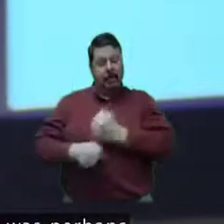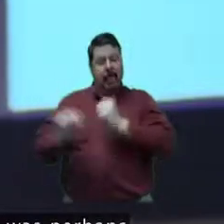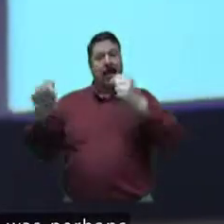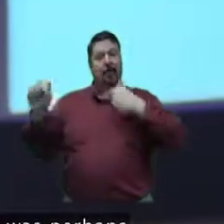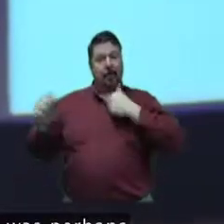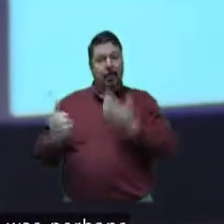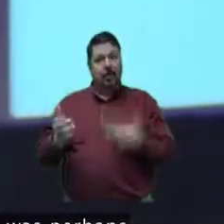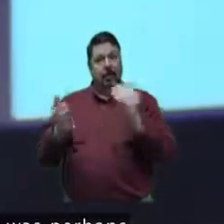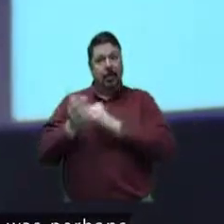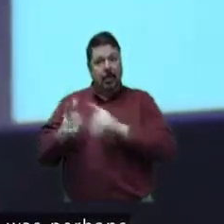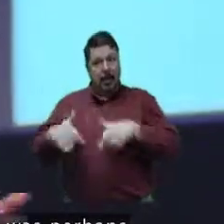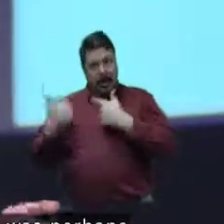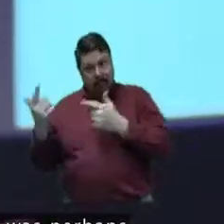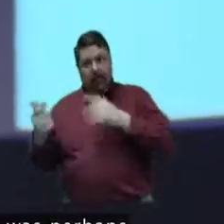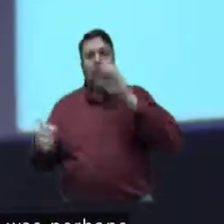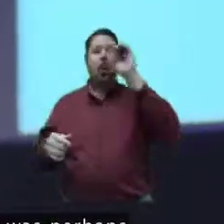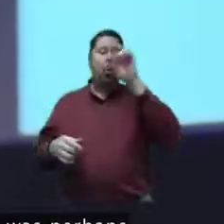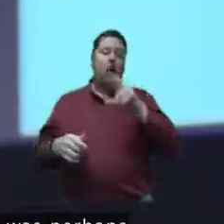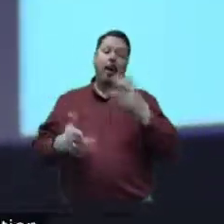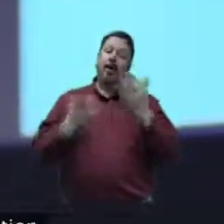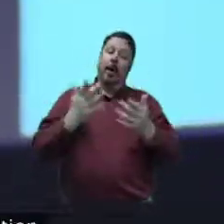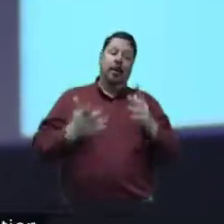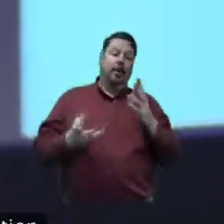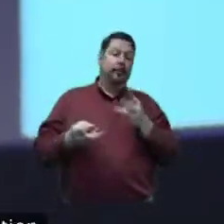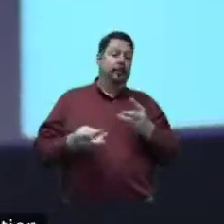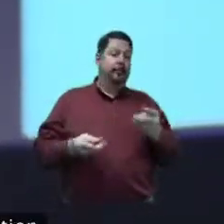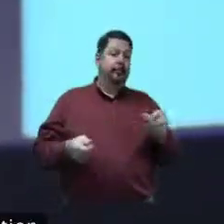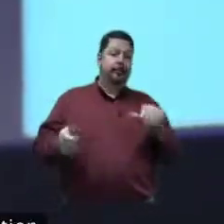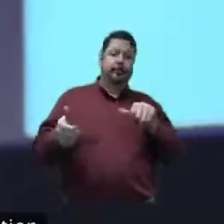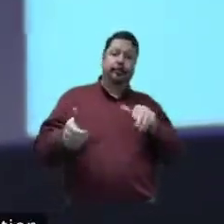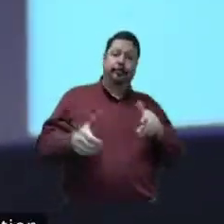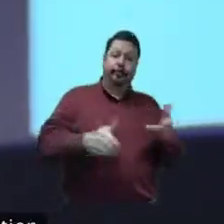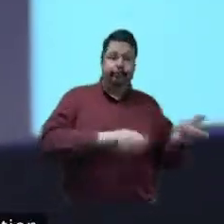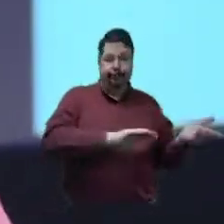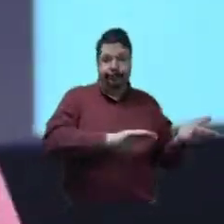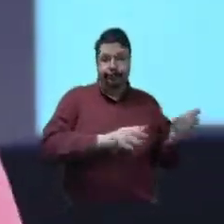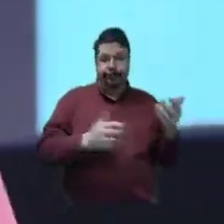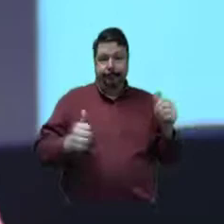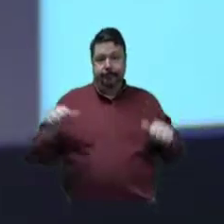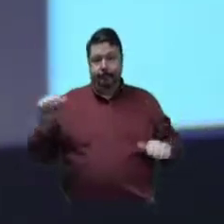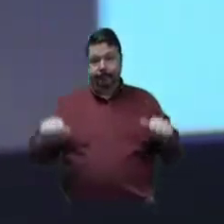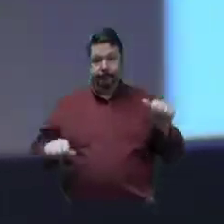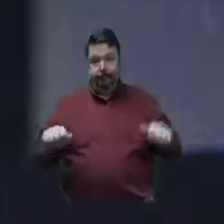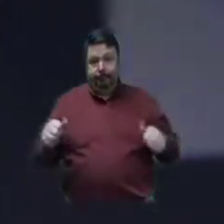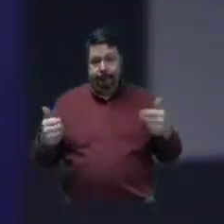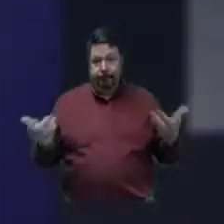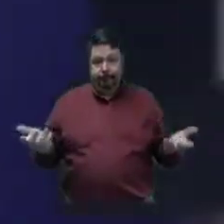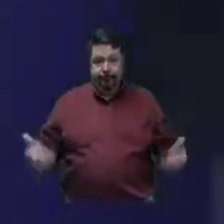second chance at life, or this was perhaps my moment of transition.